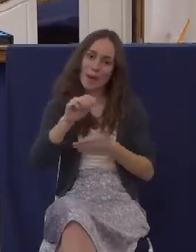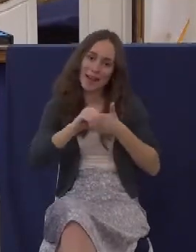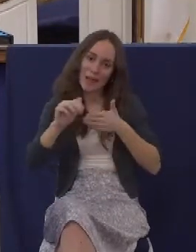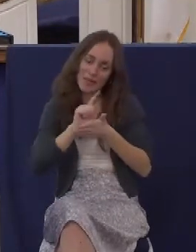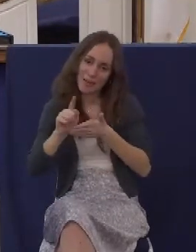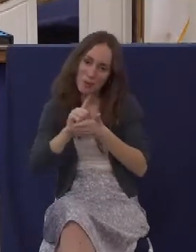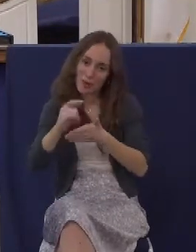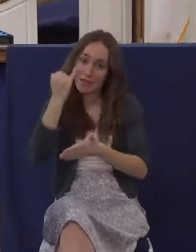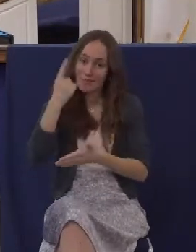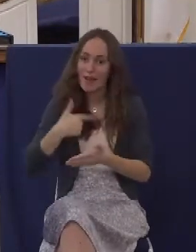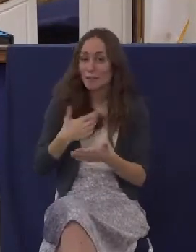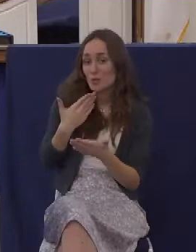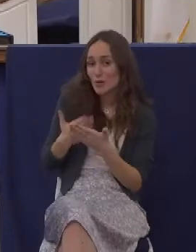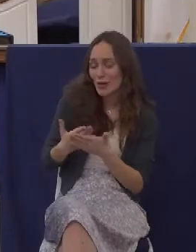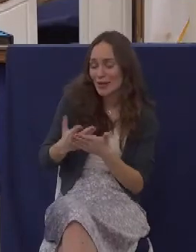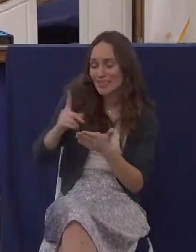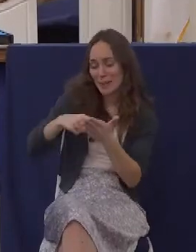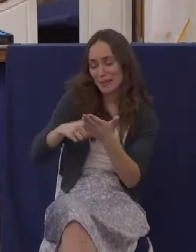Sometimes I don't get it.